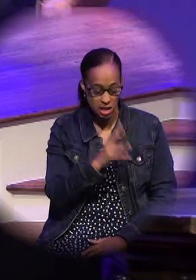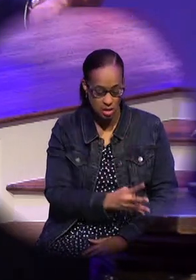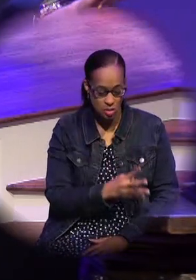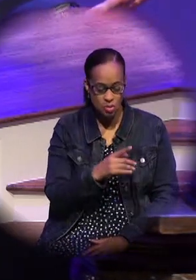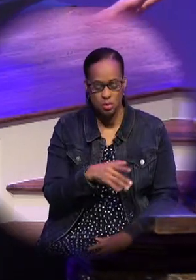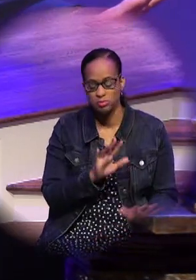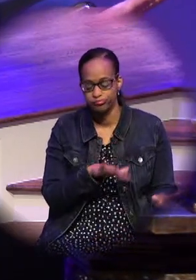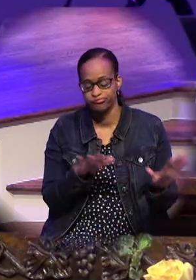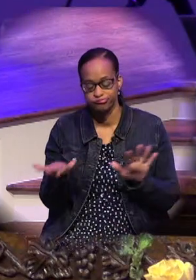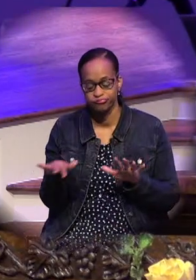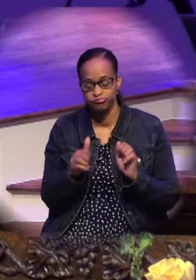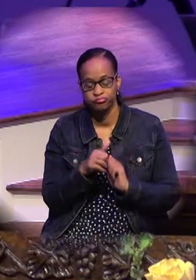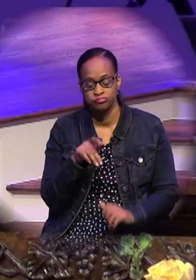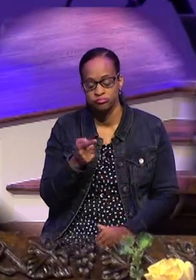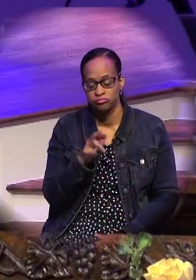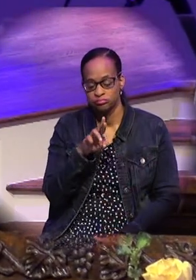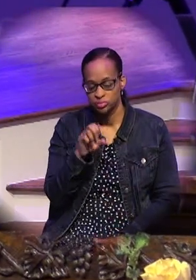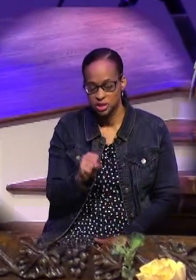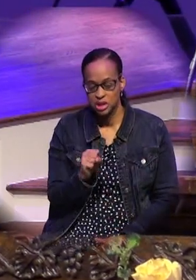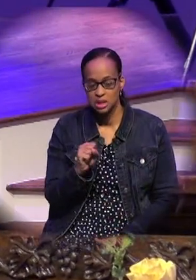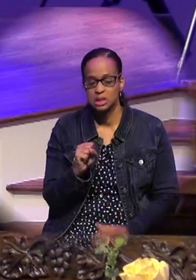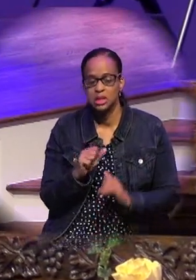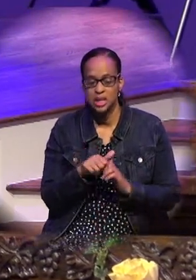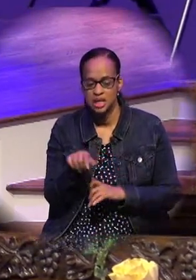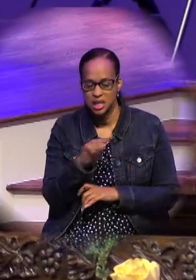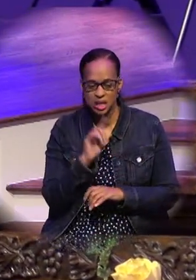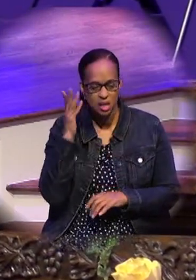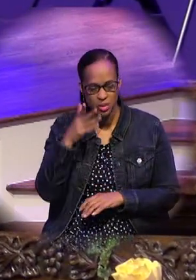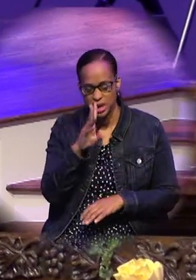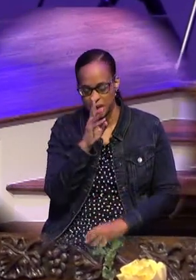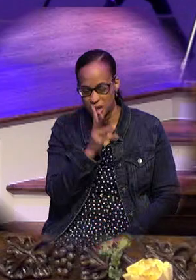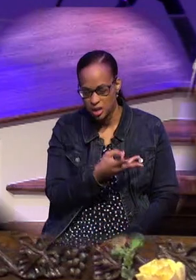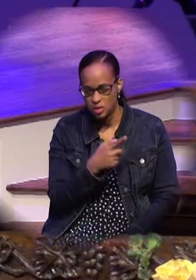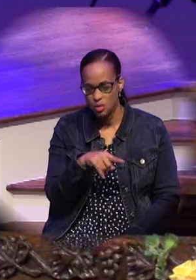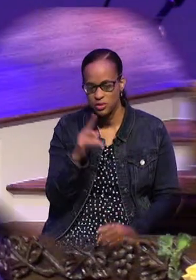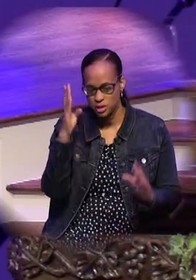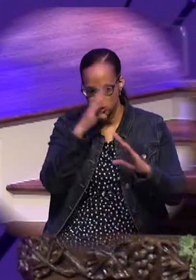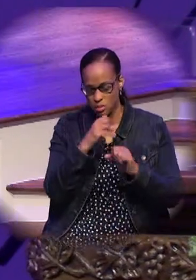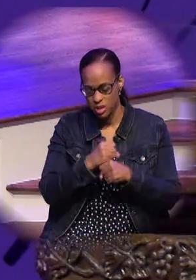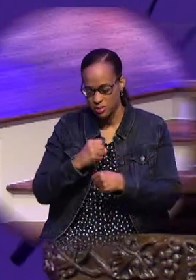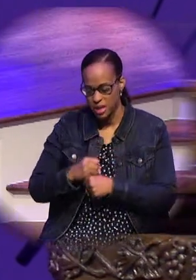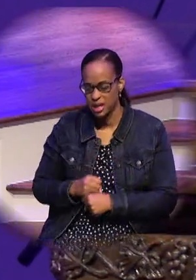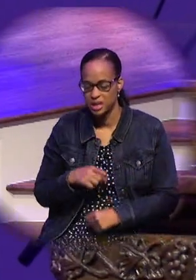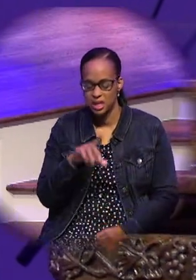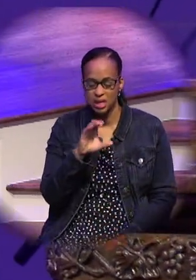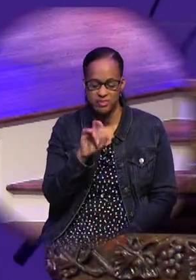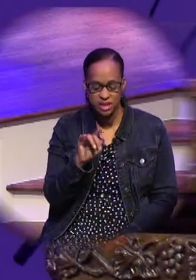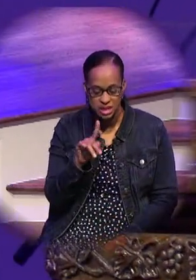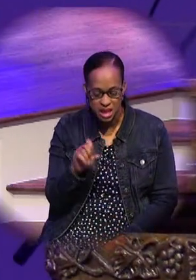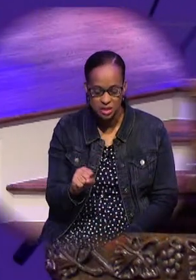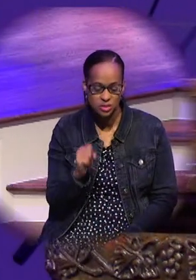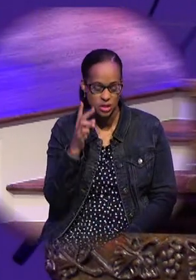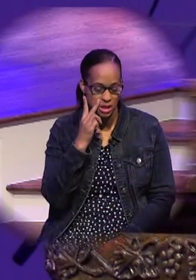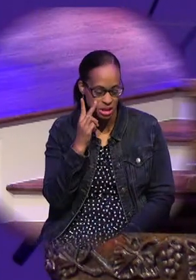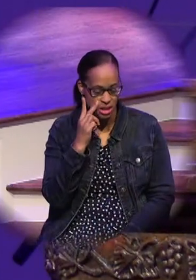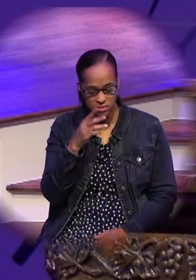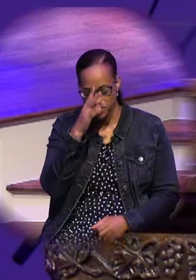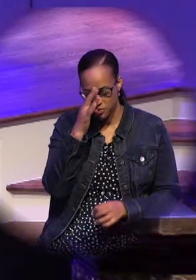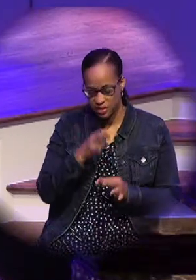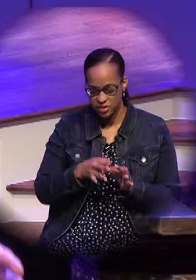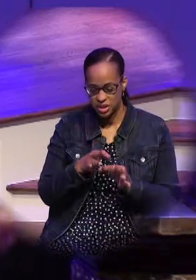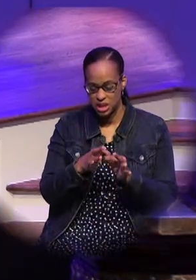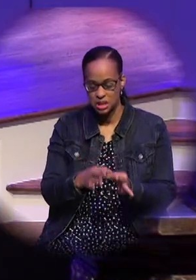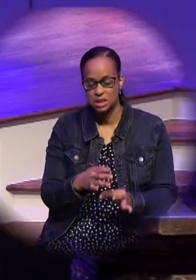complacency of the Pharisees, of the Sadducees, and he would ignore the troublemaking of the zealots, but he would see the faithfulness of